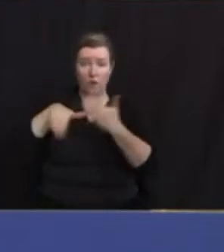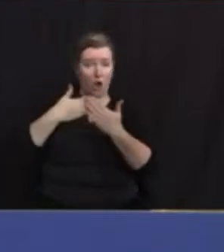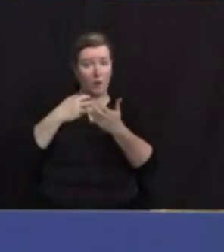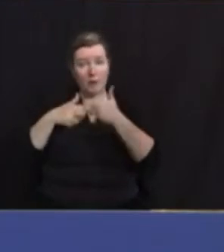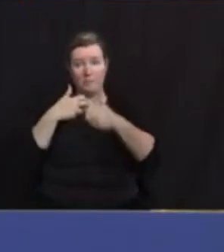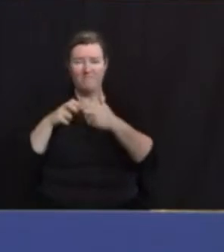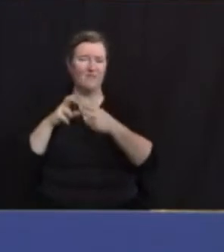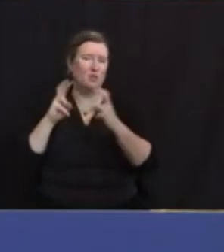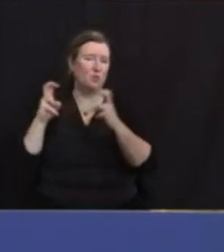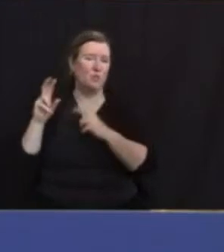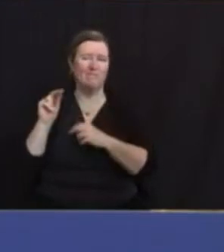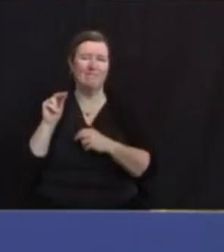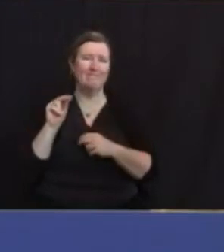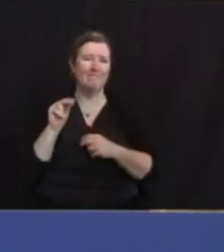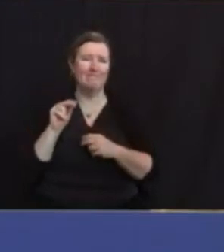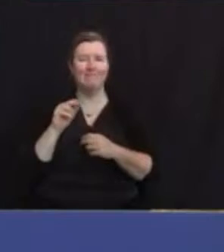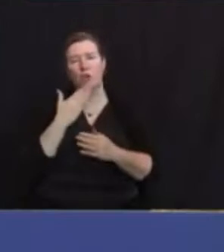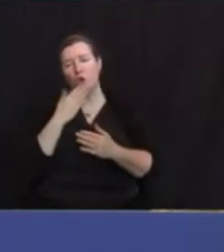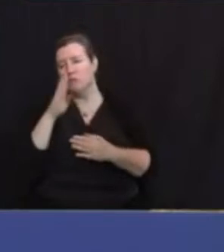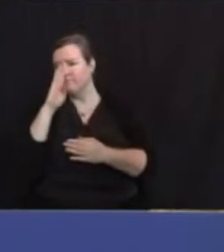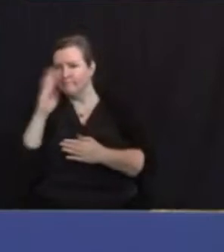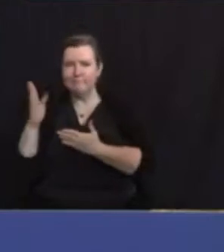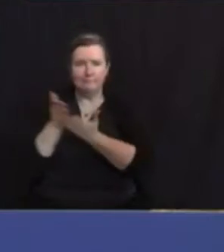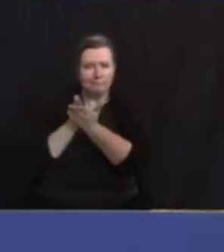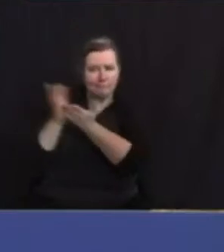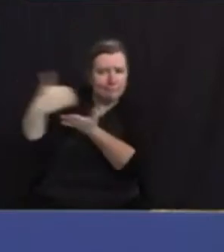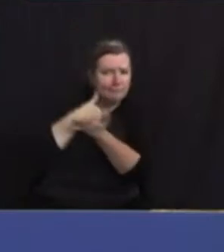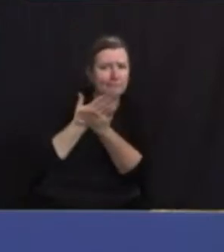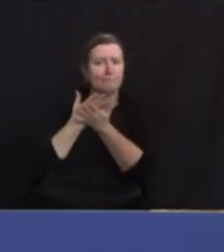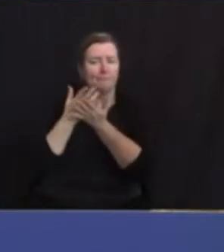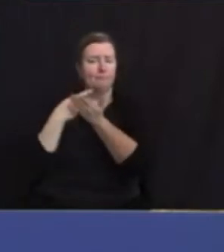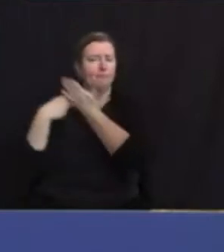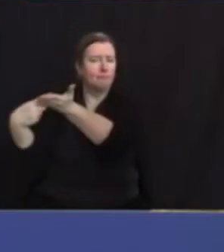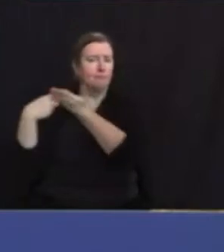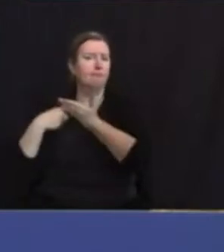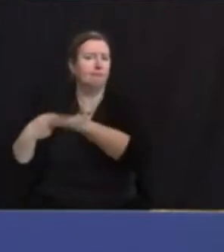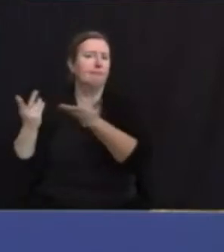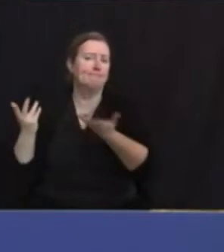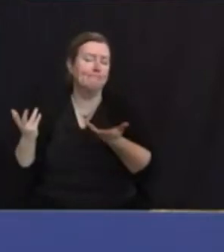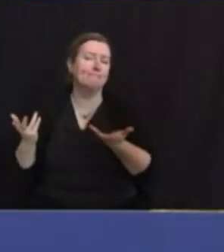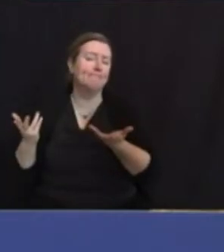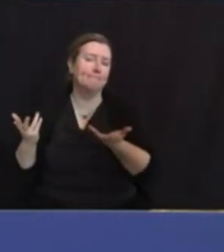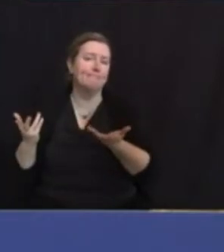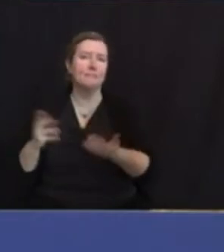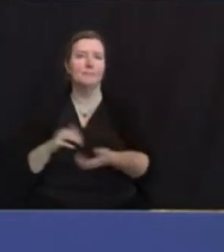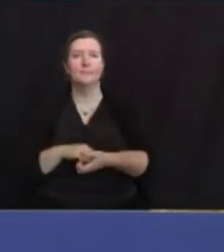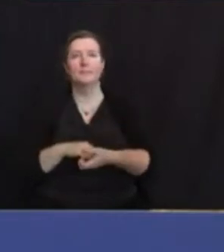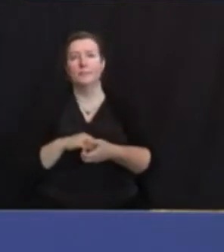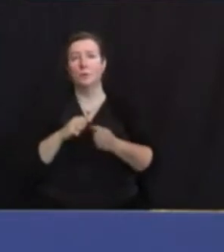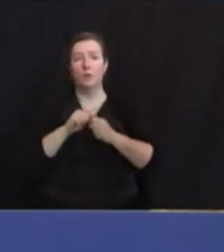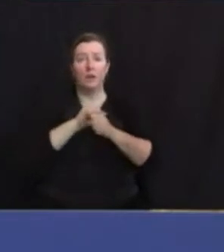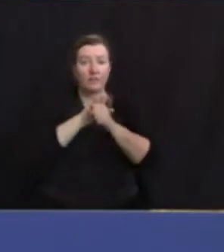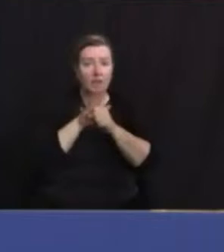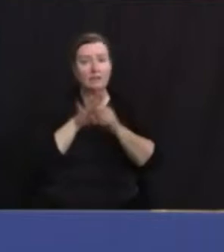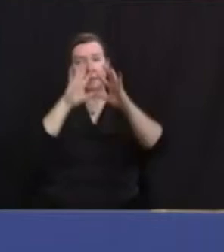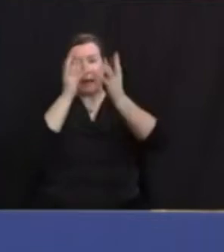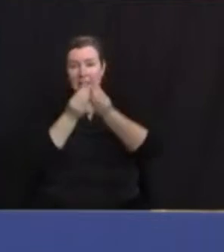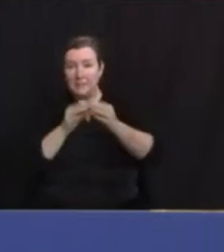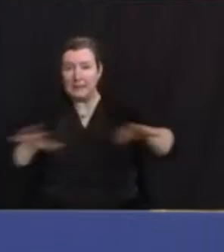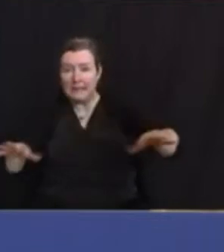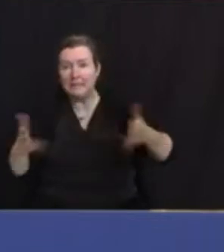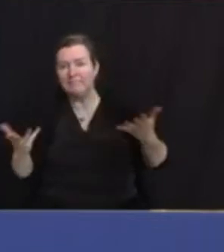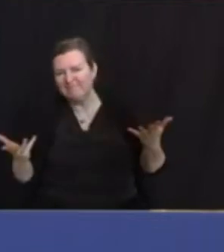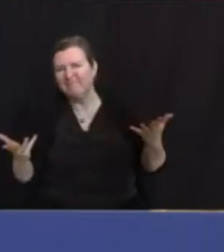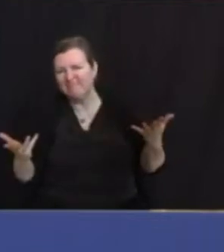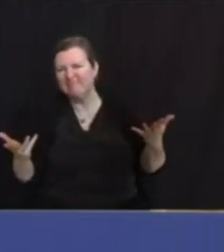good, frank, constructive discussion. And with the pandemic, that just like a lot of things,